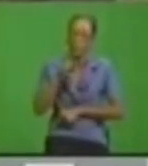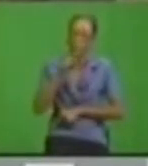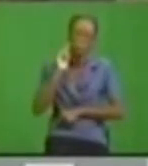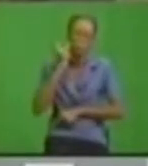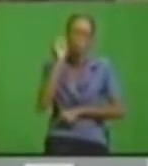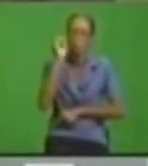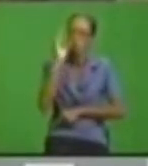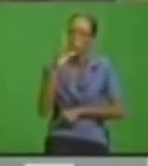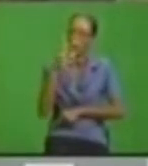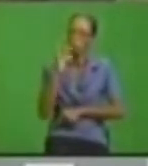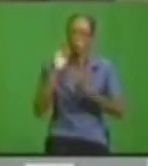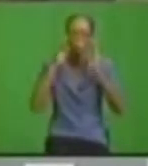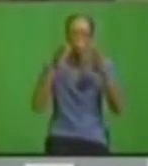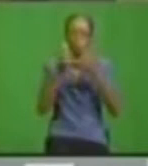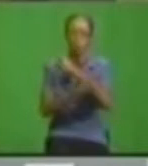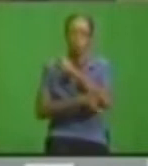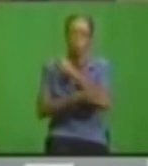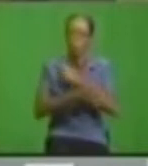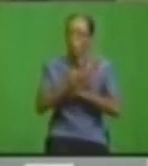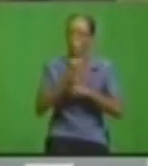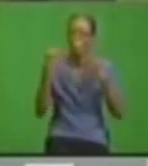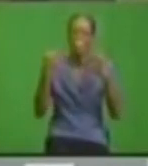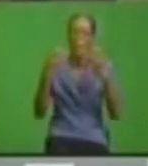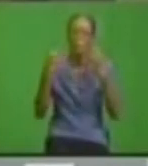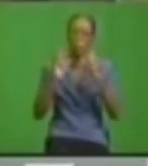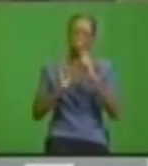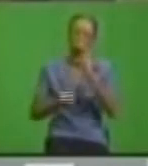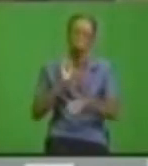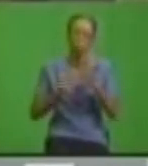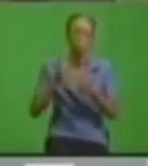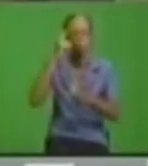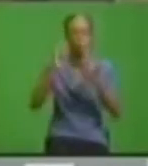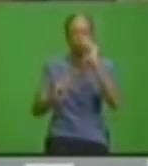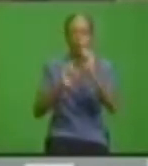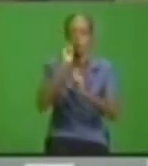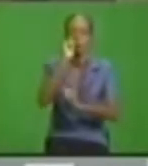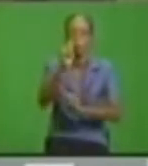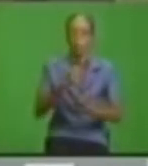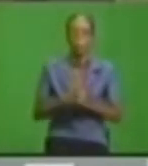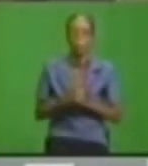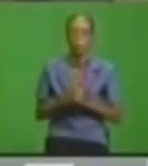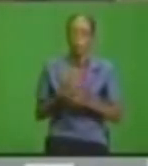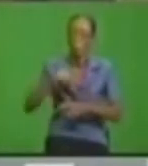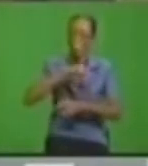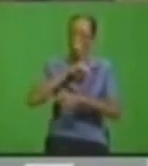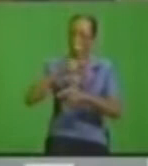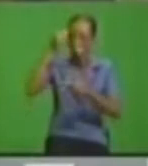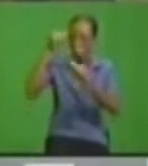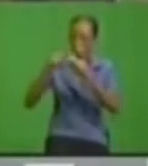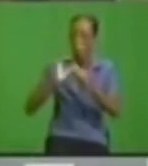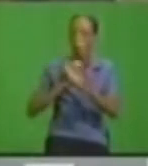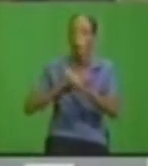statesman with a formidable legacy embedded in our historical, political, and national